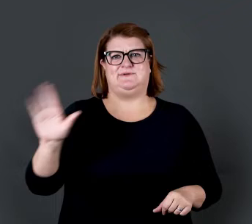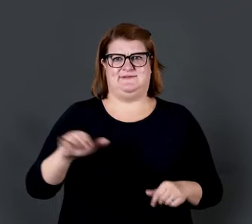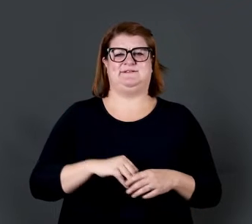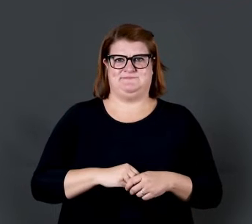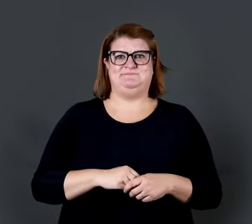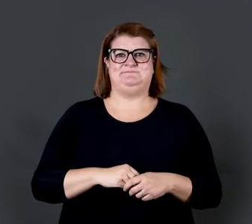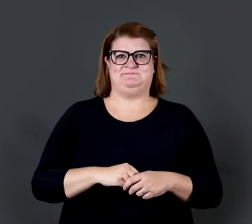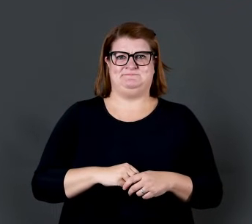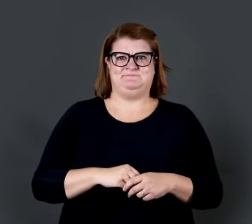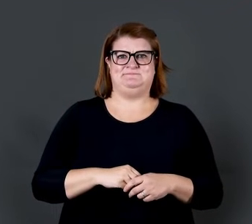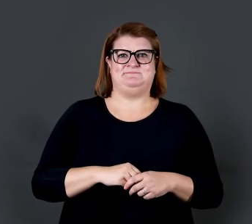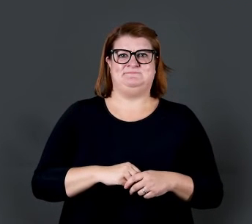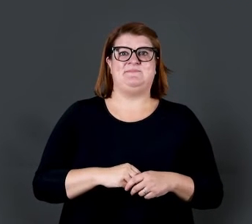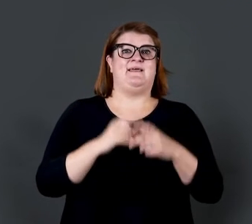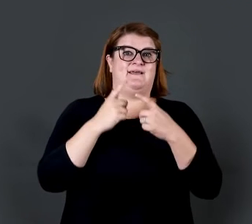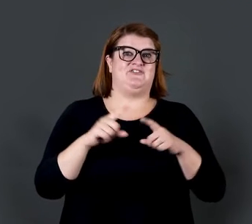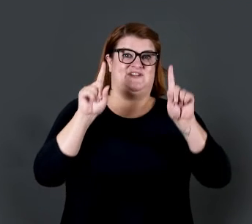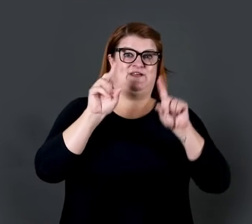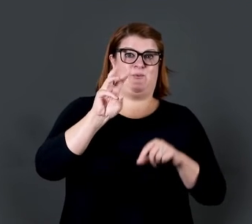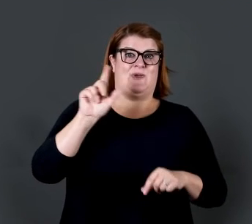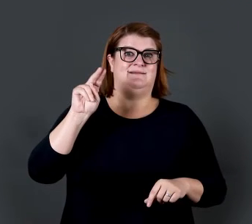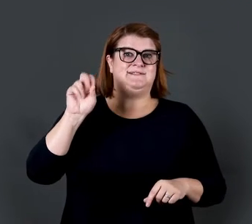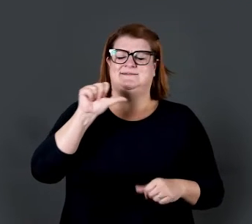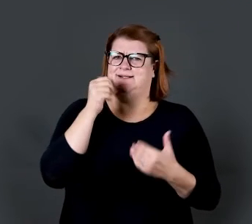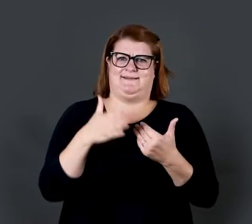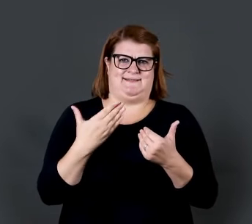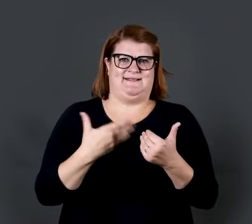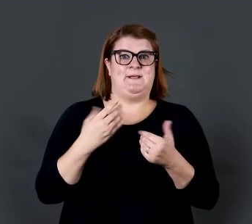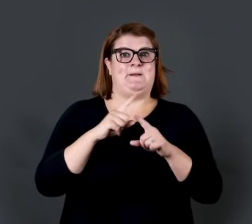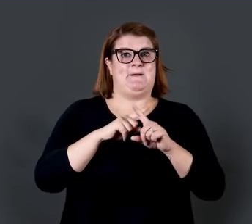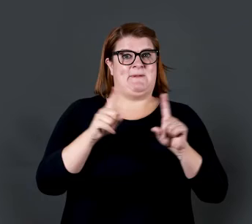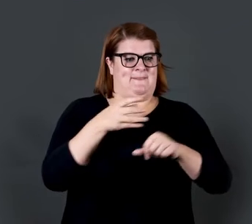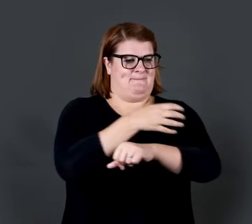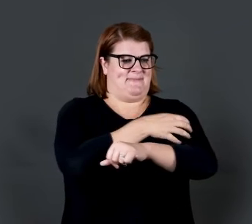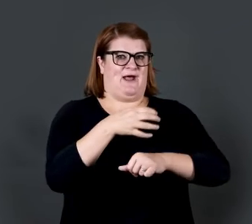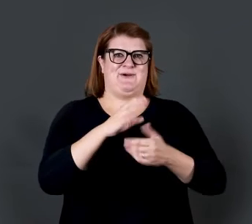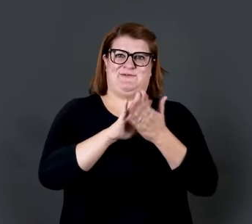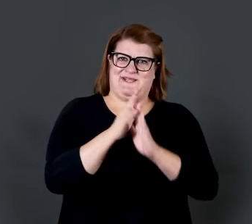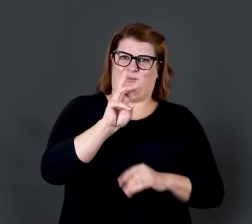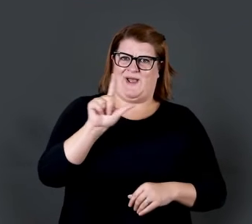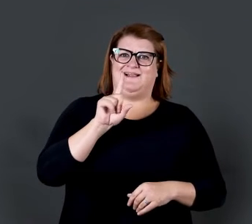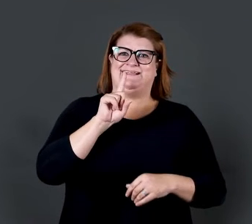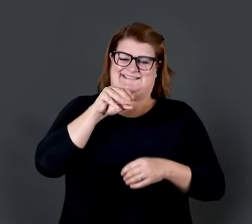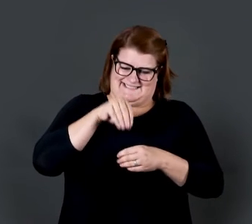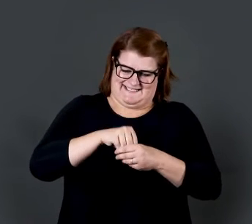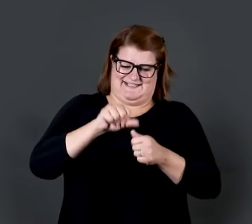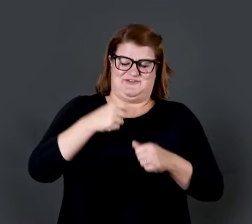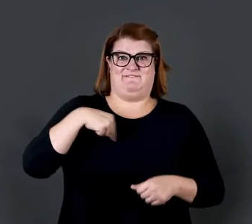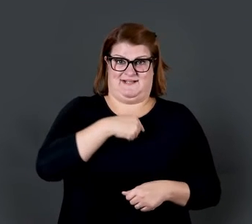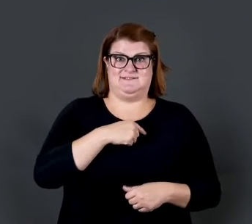And while there are no shortcuts, fast passes, or cheat sheets, the power to be well is in each of us.